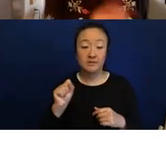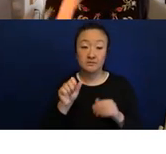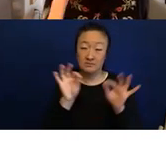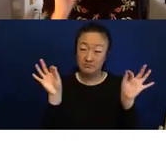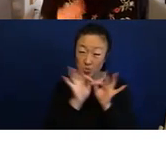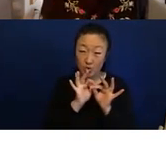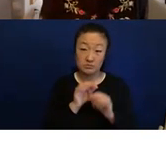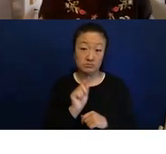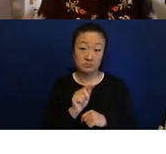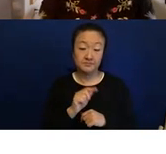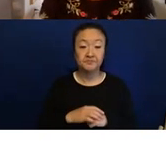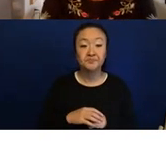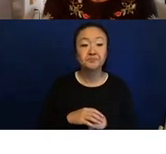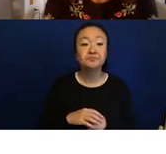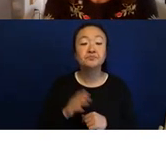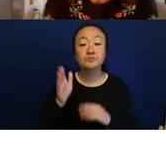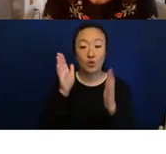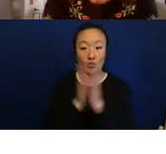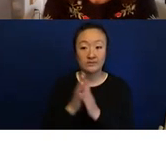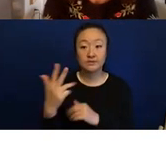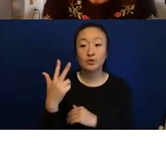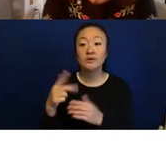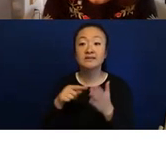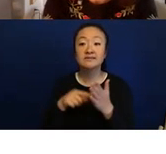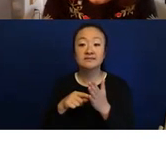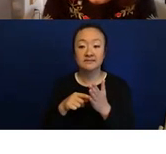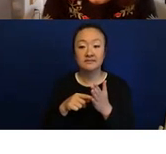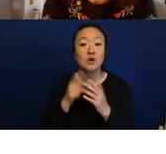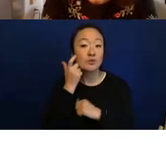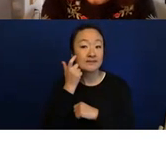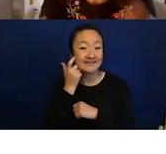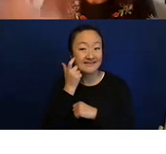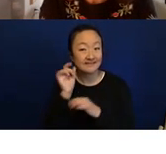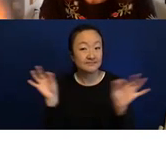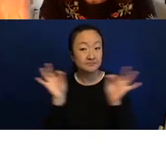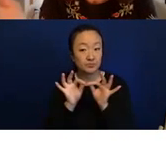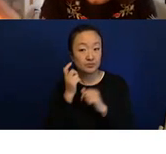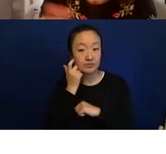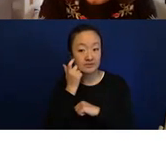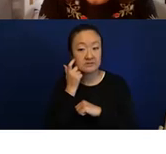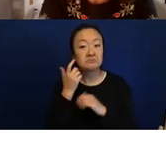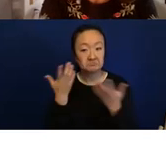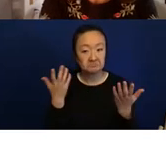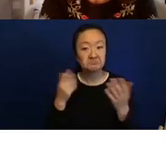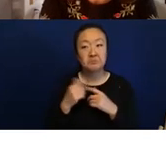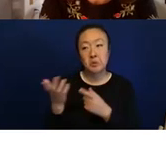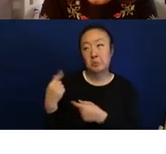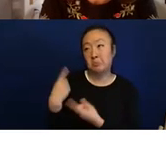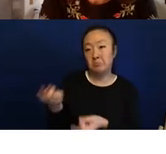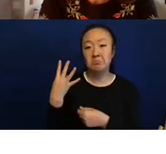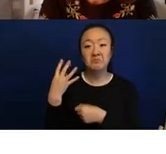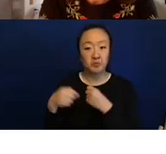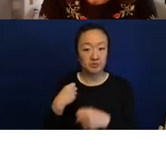important. We are requesting 3 samples, recent samples, so relatively recent, within the past 4